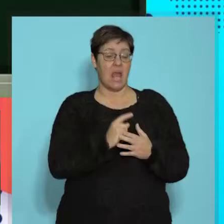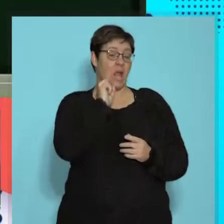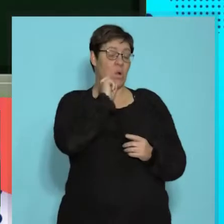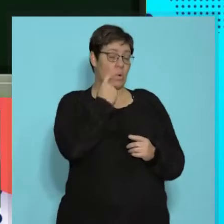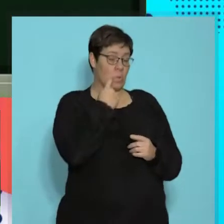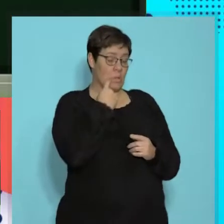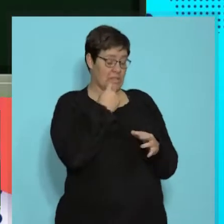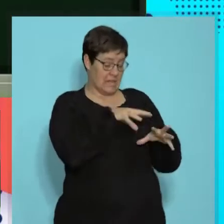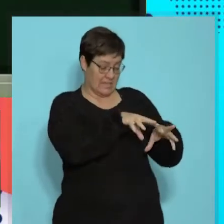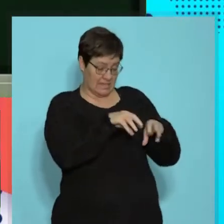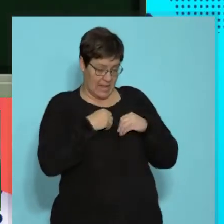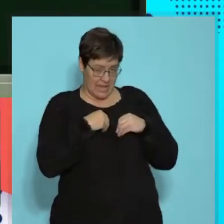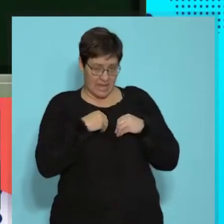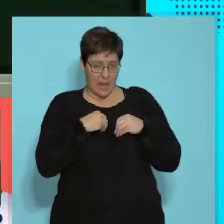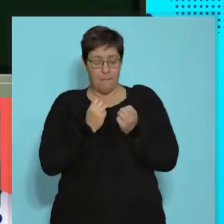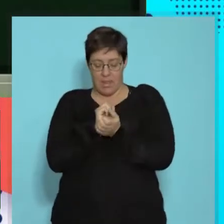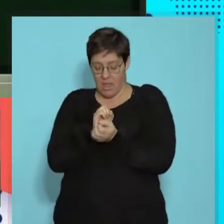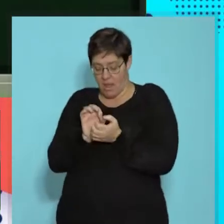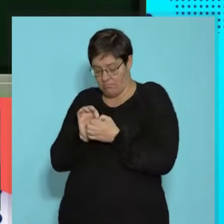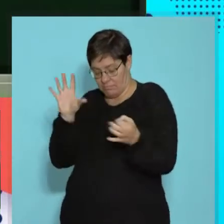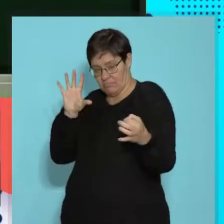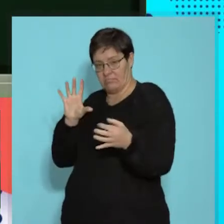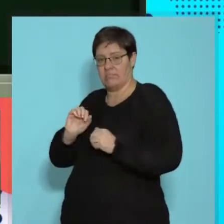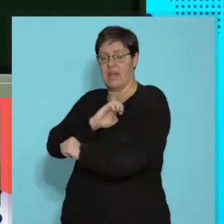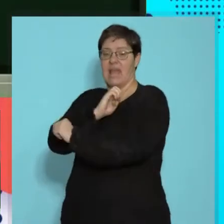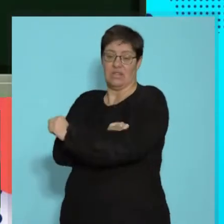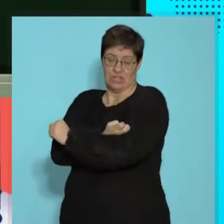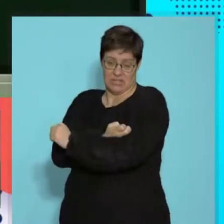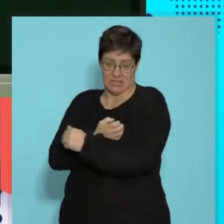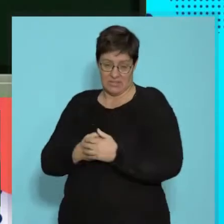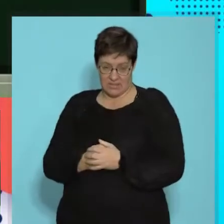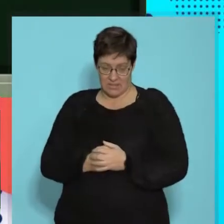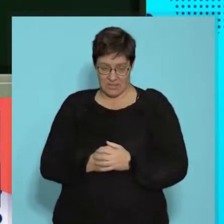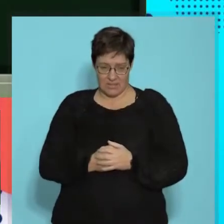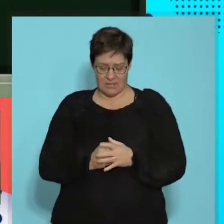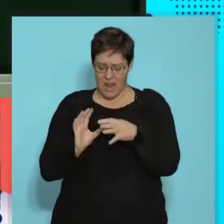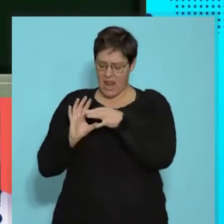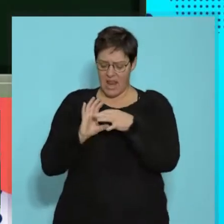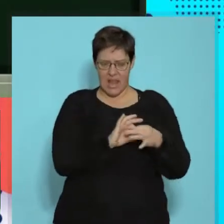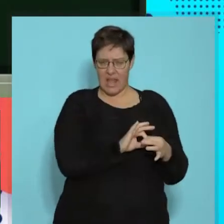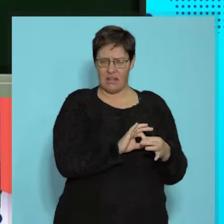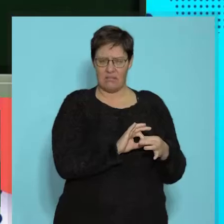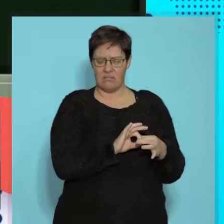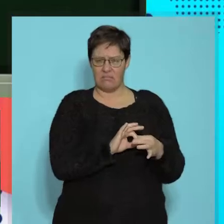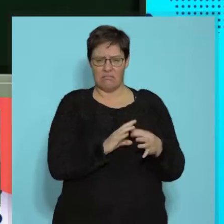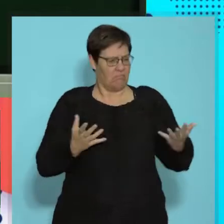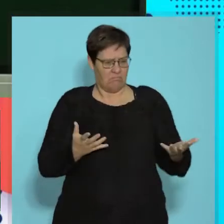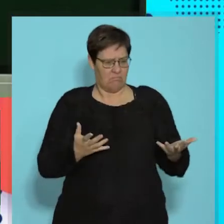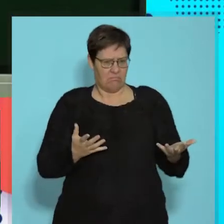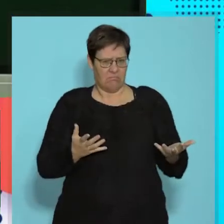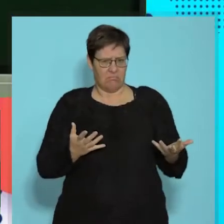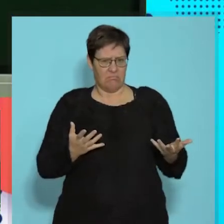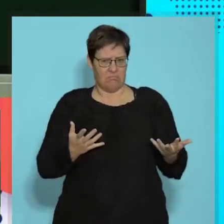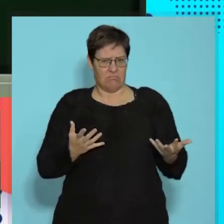the glucose and I untrap the energy. Okay, now where does the linkage come in for this